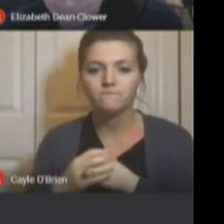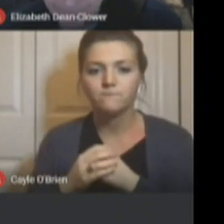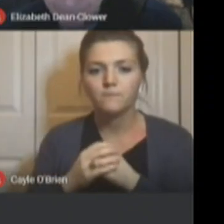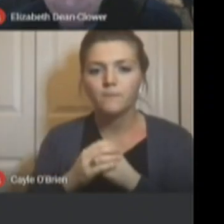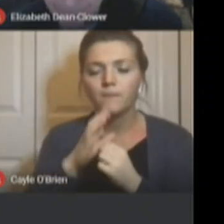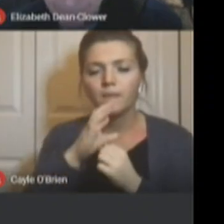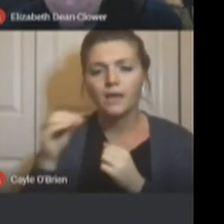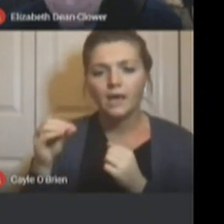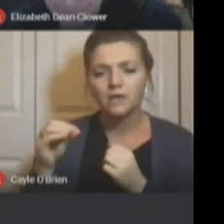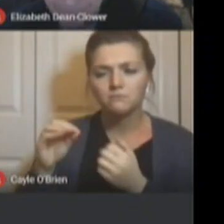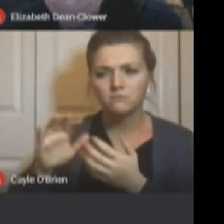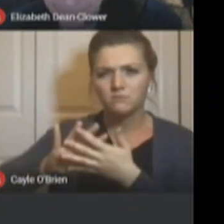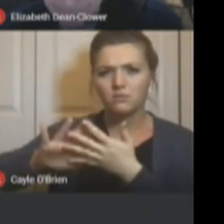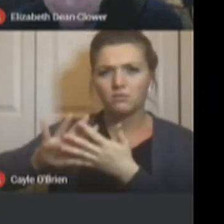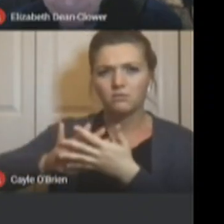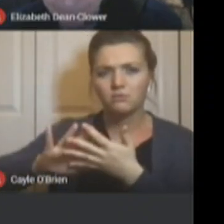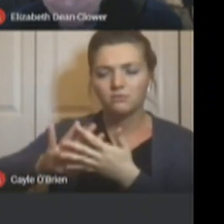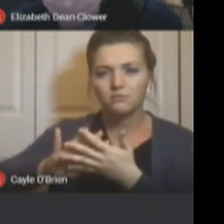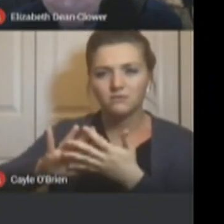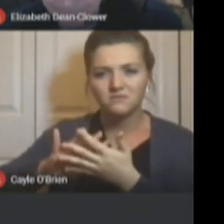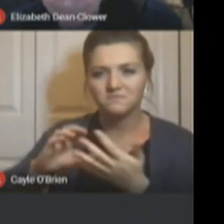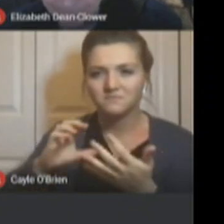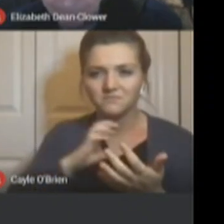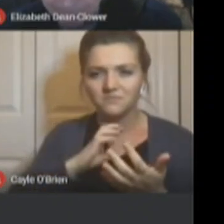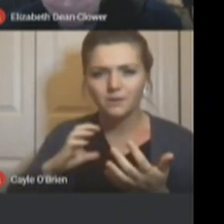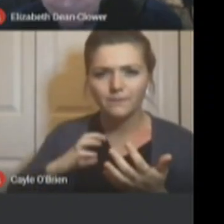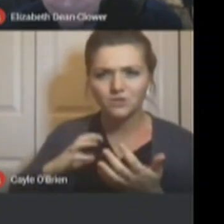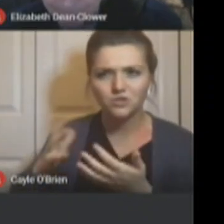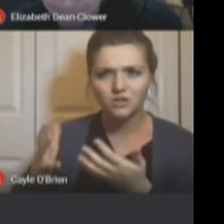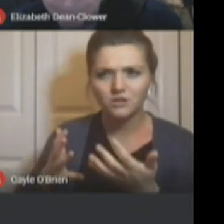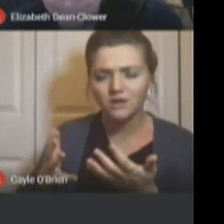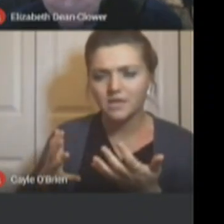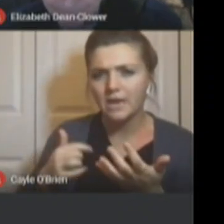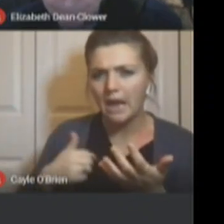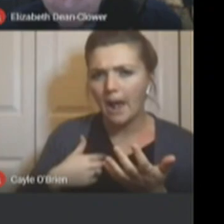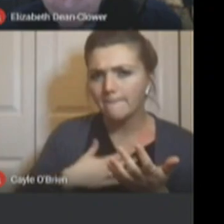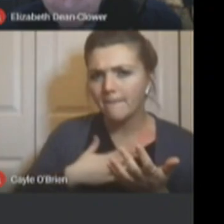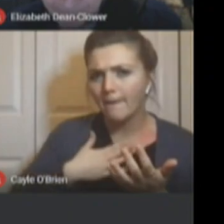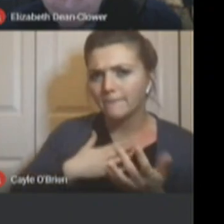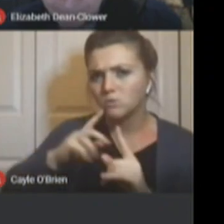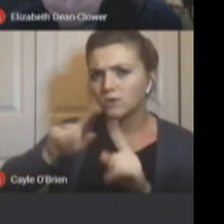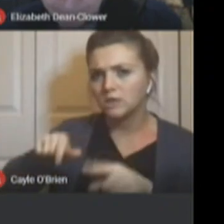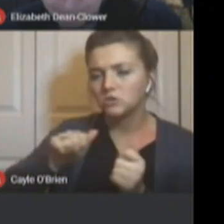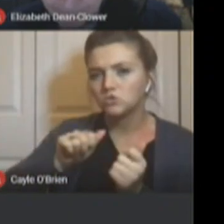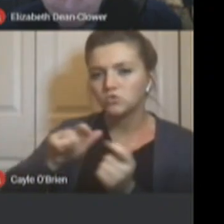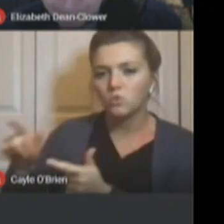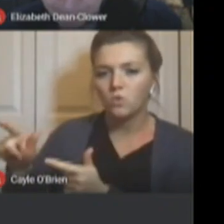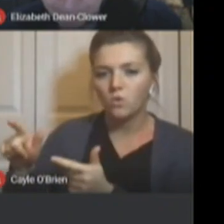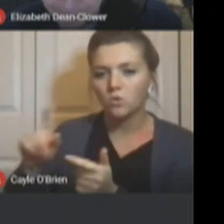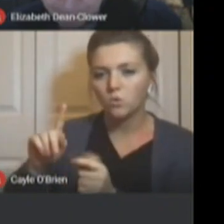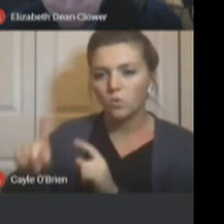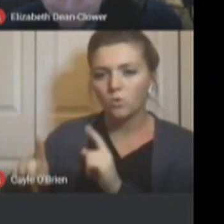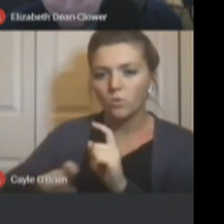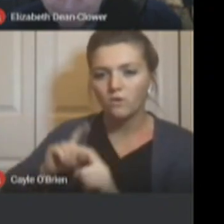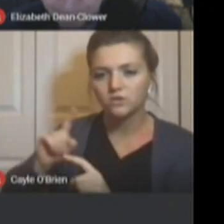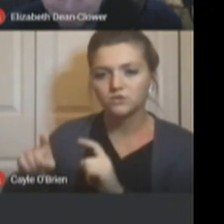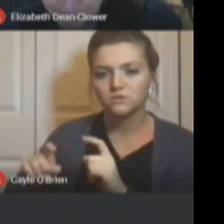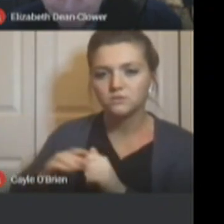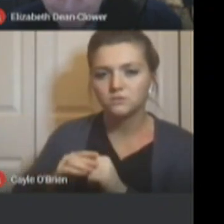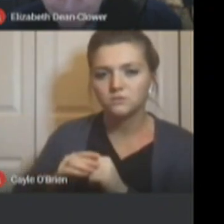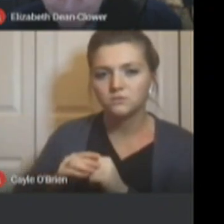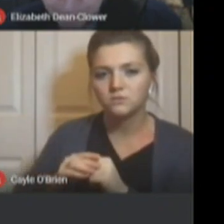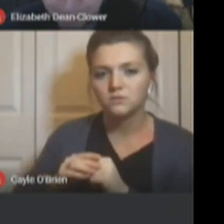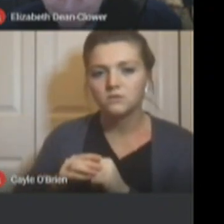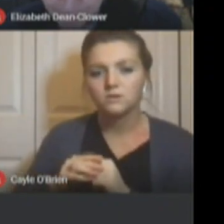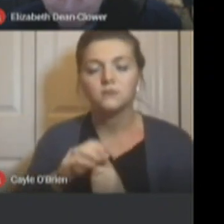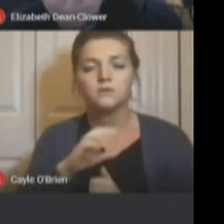intervention option really well. But happy to answer all your questions in the chat. Just one more point to